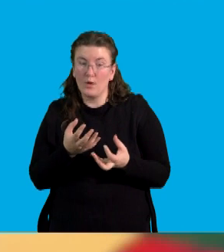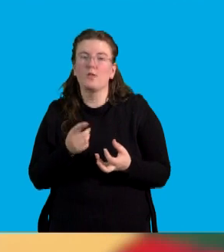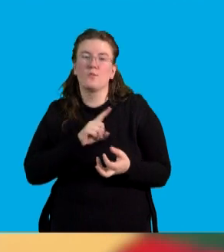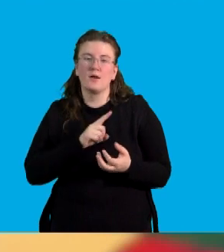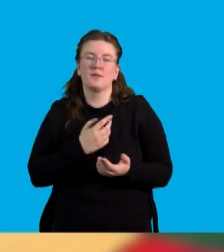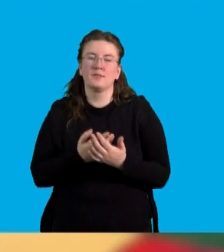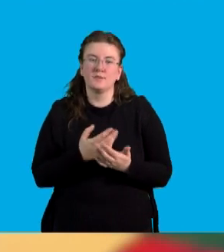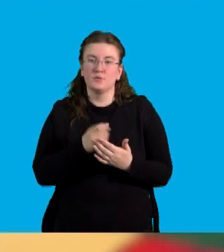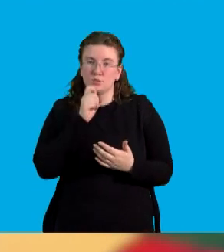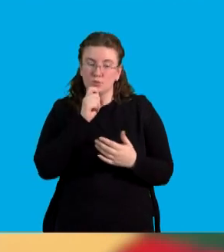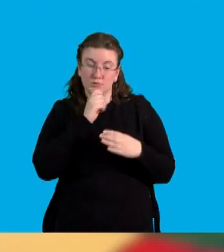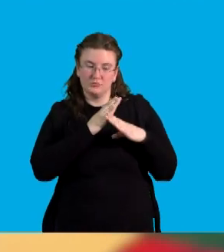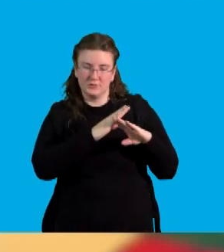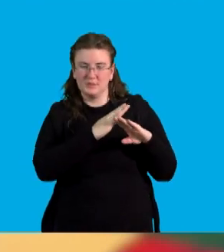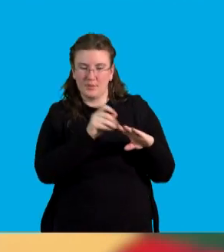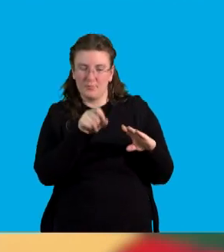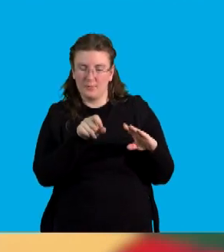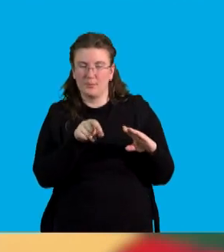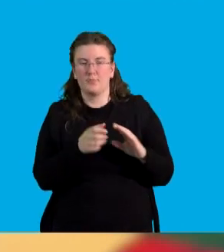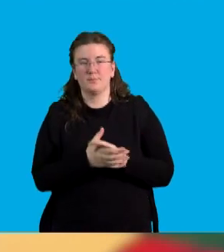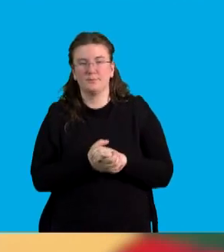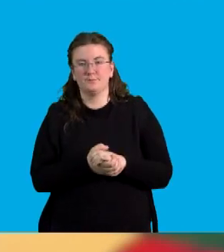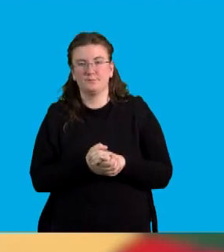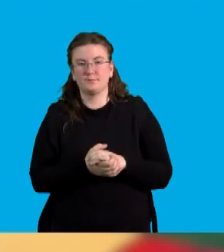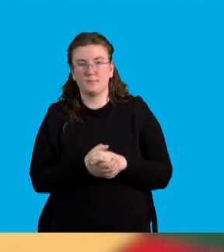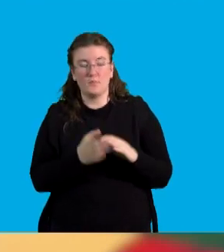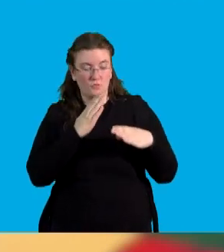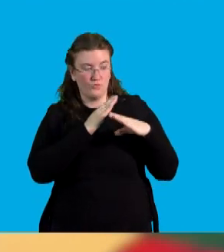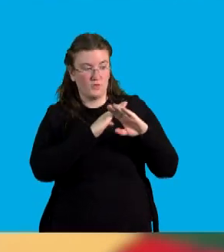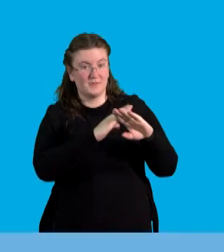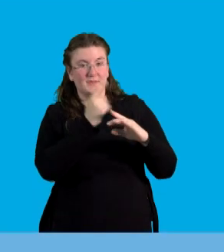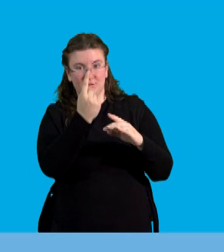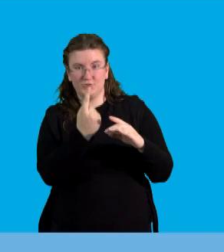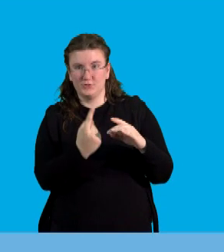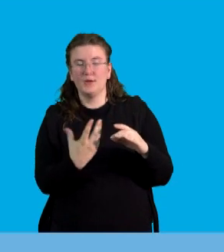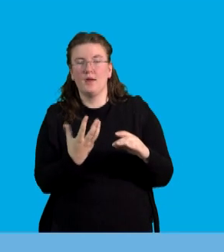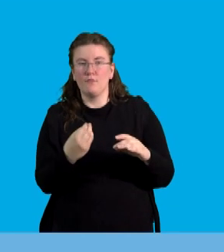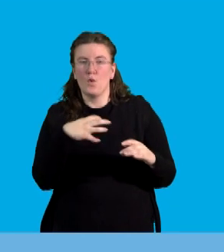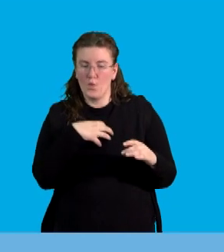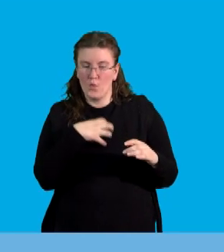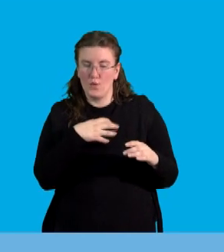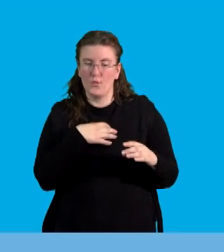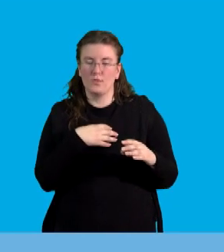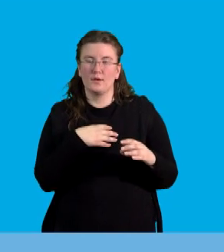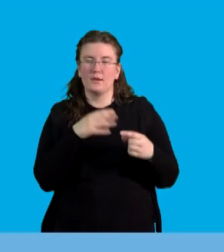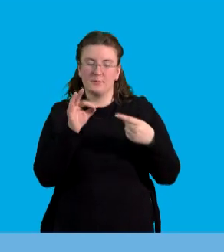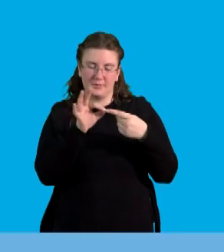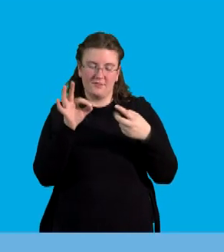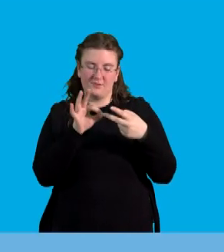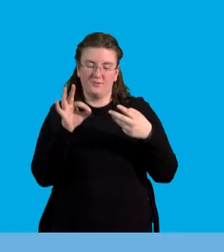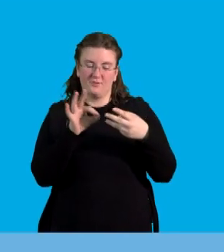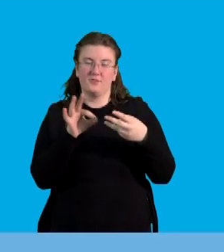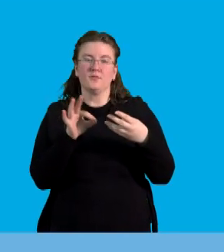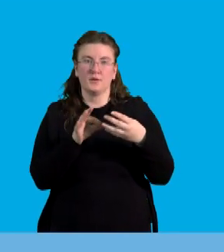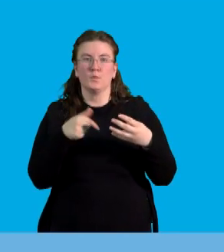so we can use that particular resistor. So each resistor has its own properties, and because of those properties,